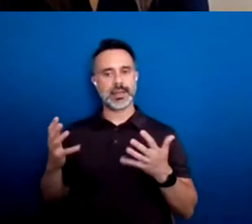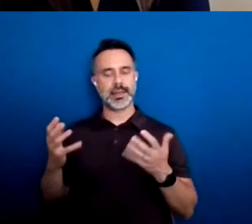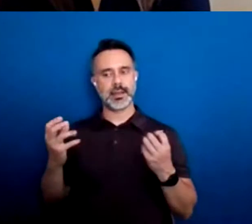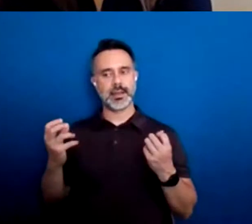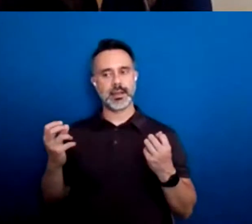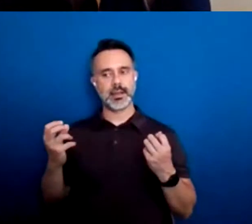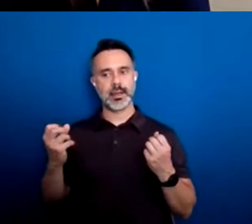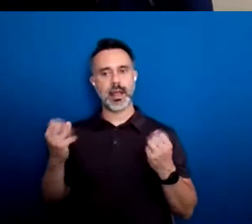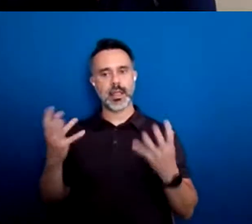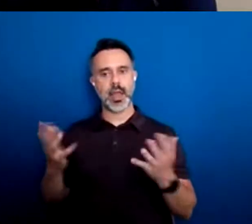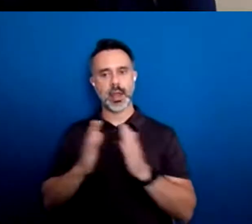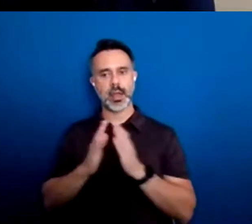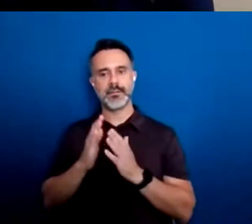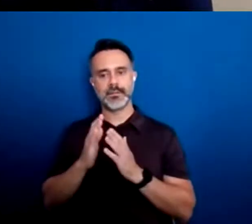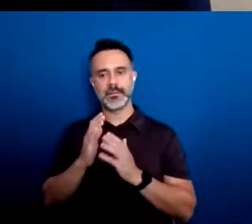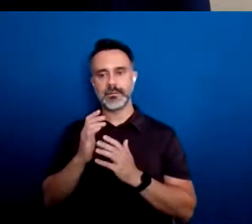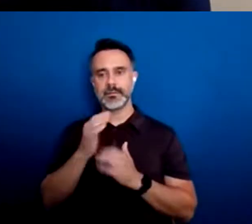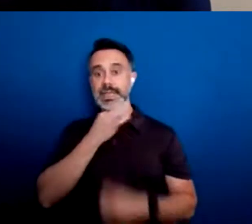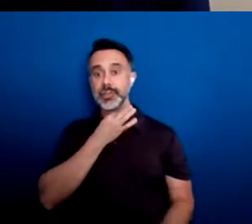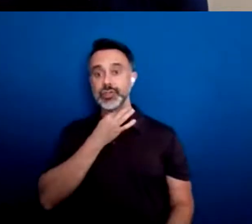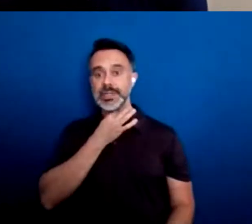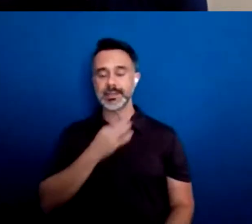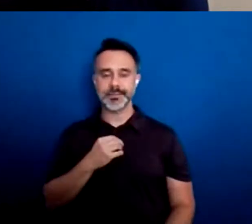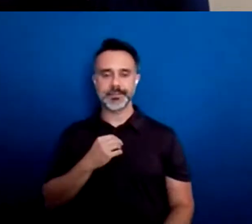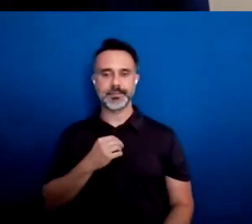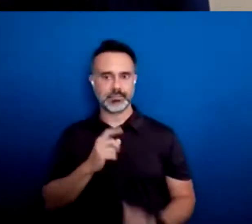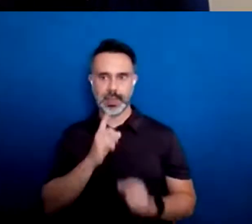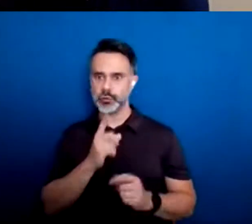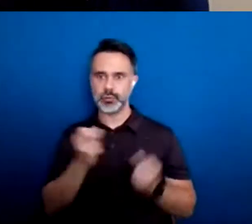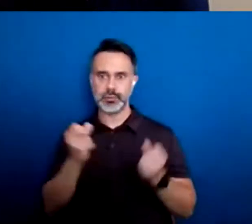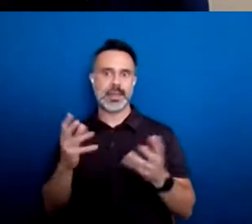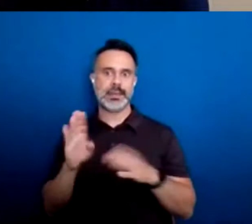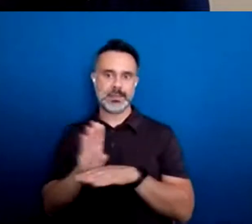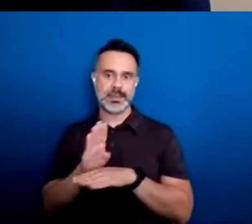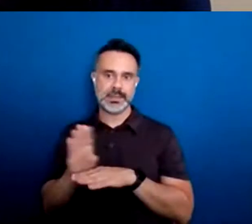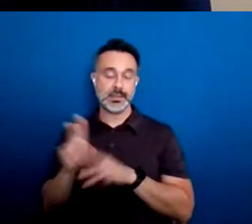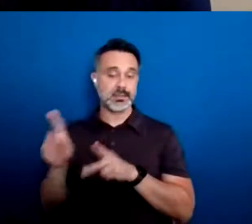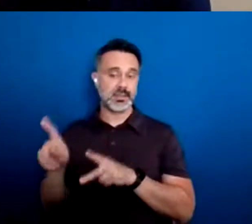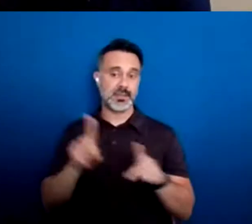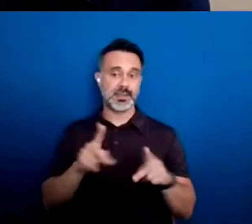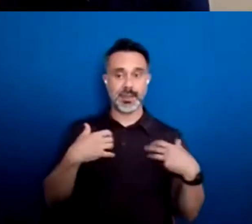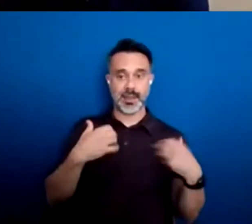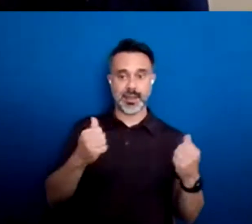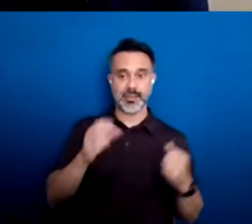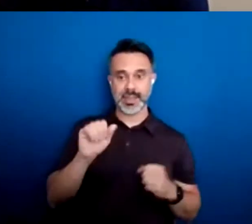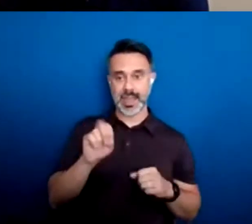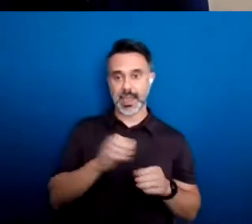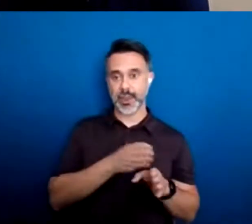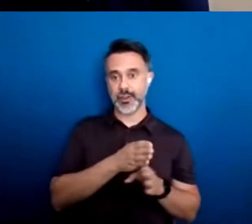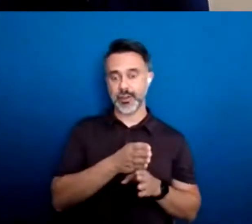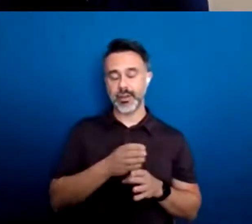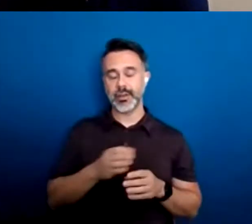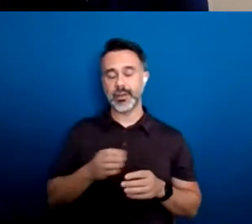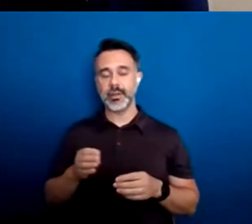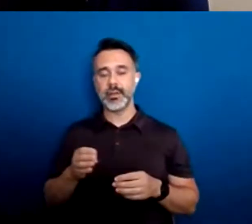of interest, I'm sure, in all businesses, just as in healthcare, that, I've